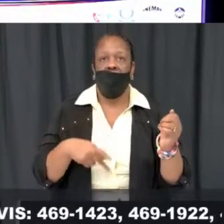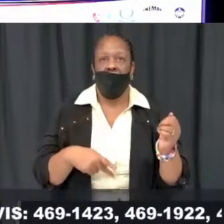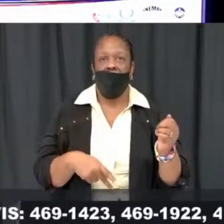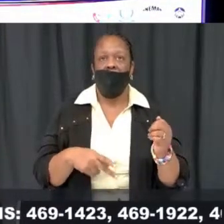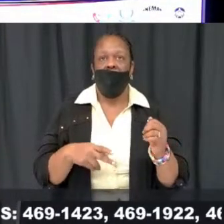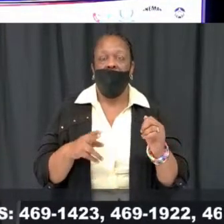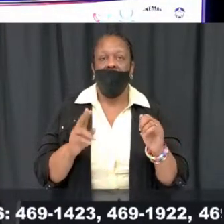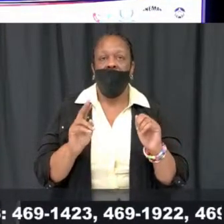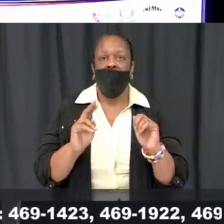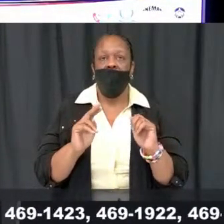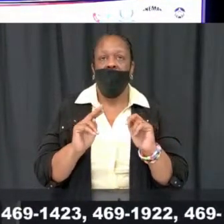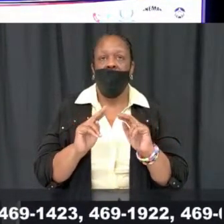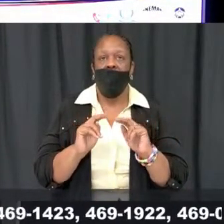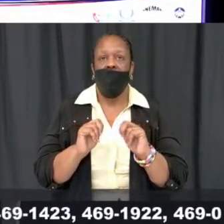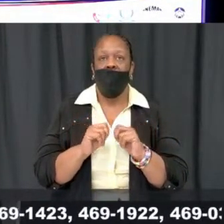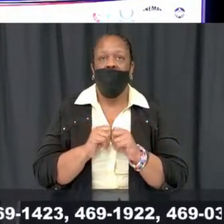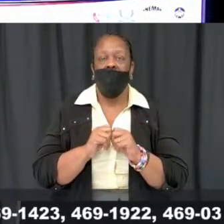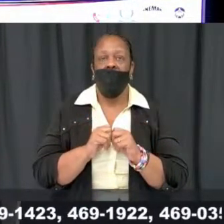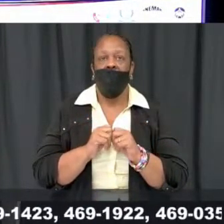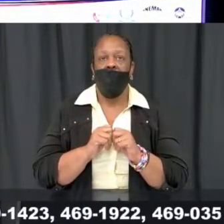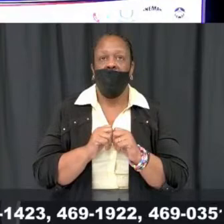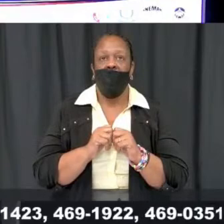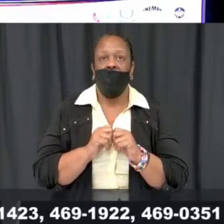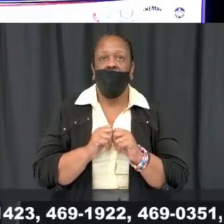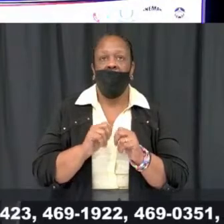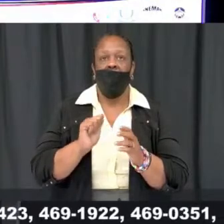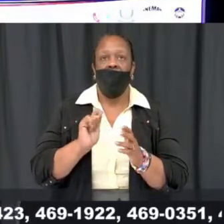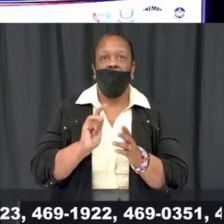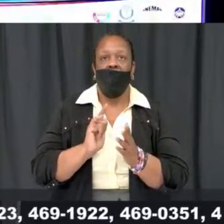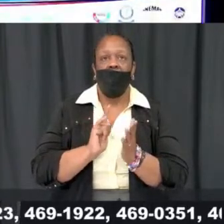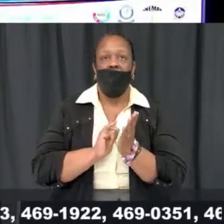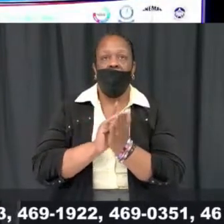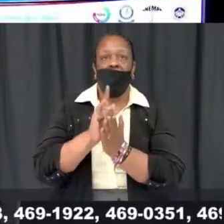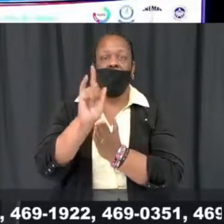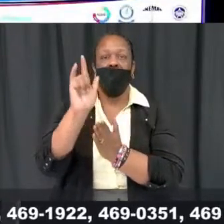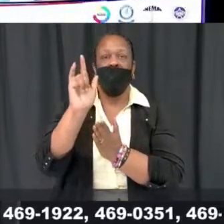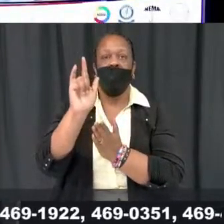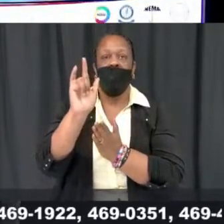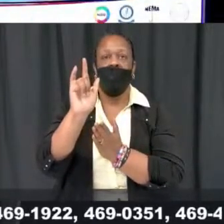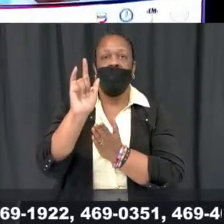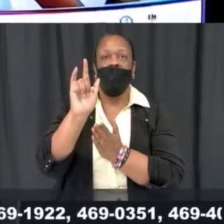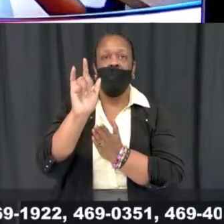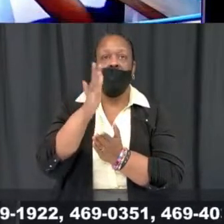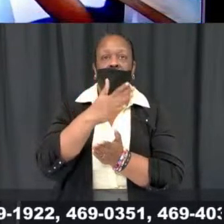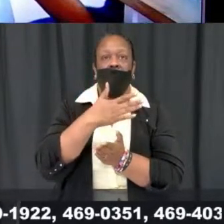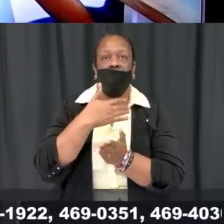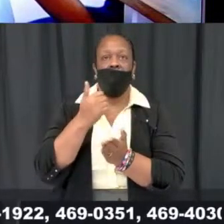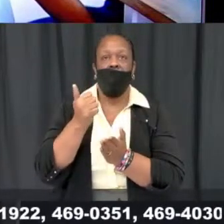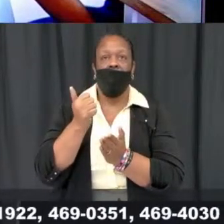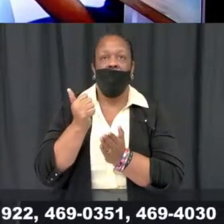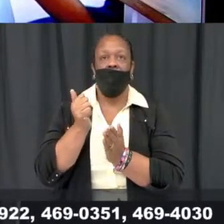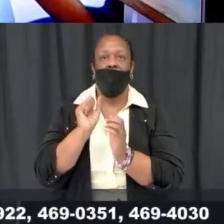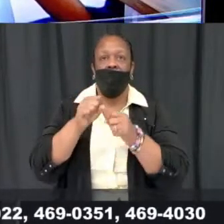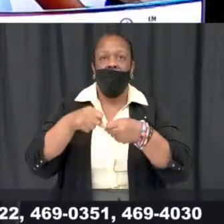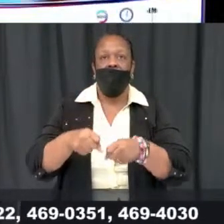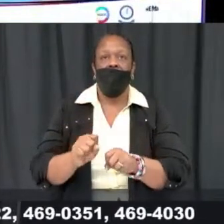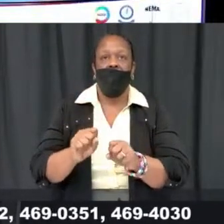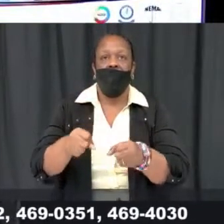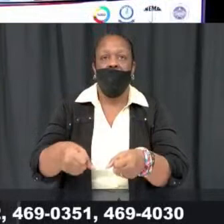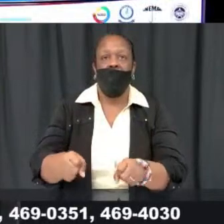was in Madrid. He always says the key to any country is its